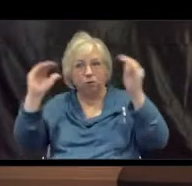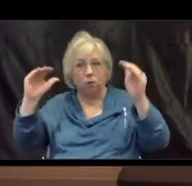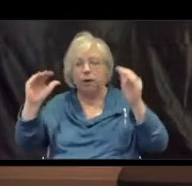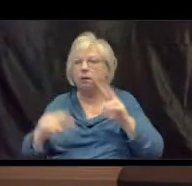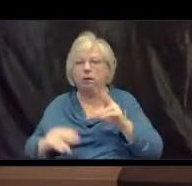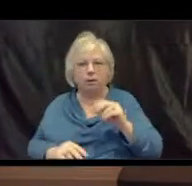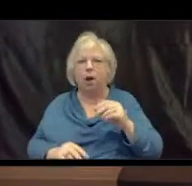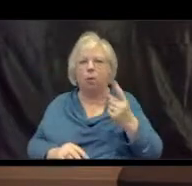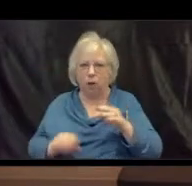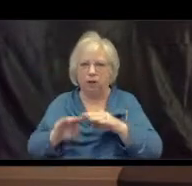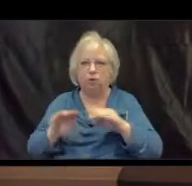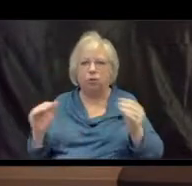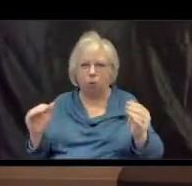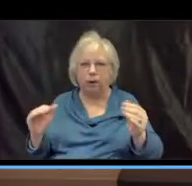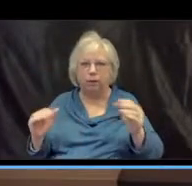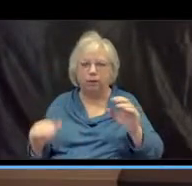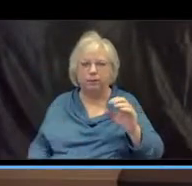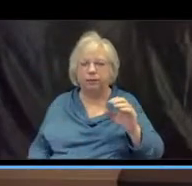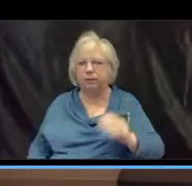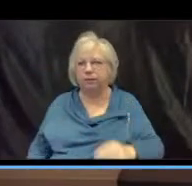multi-story, is it? Okay, thank you. Okay.